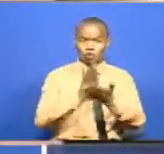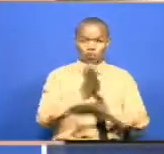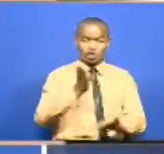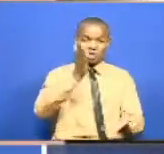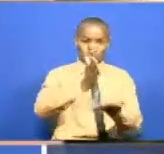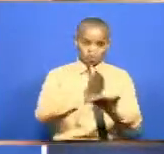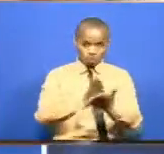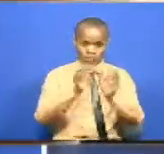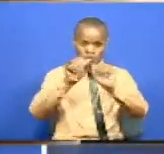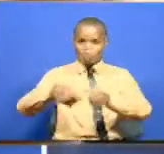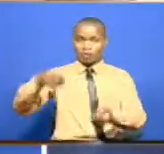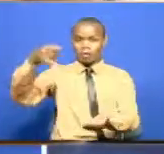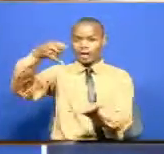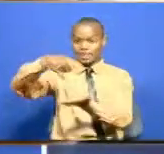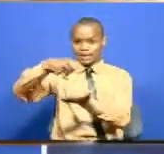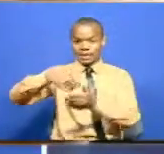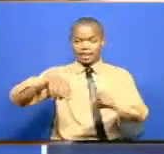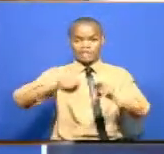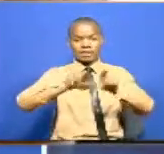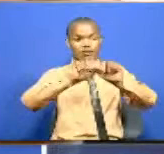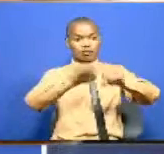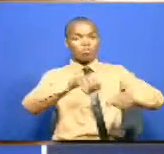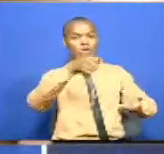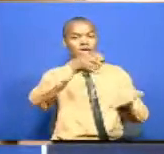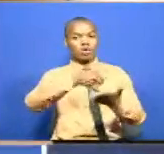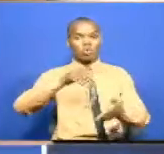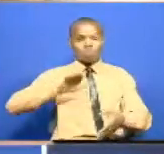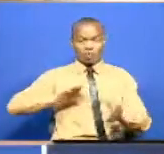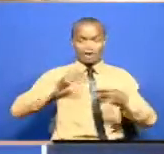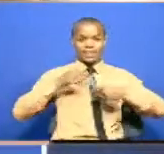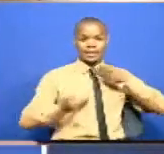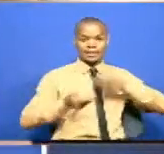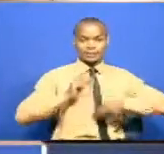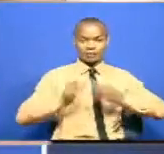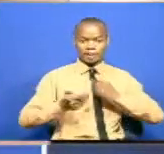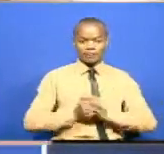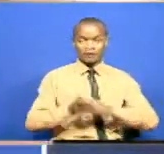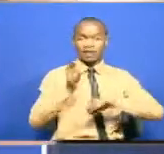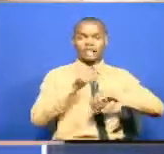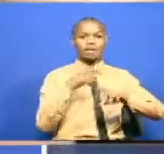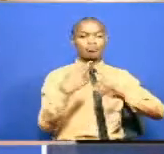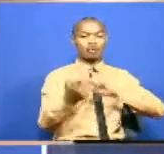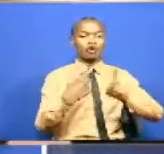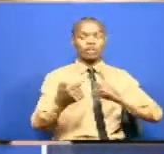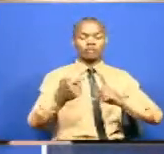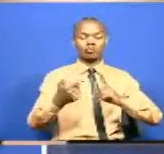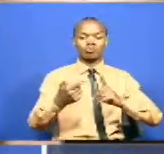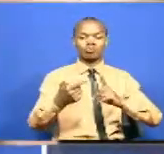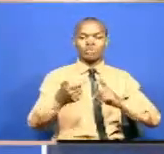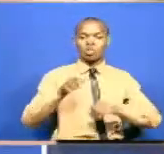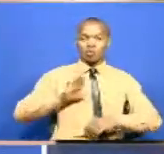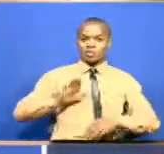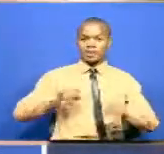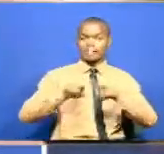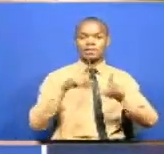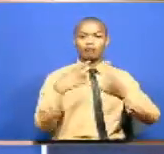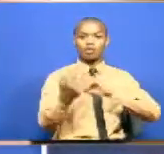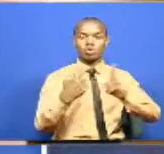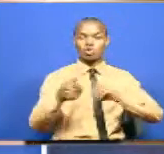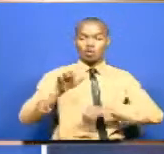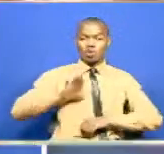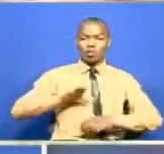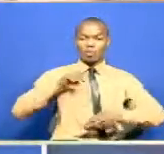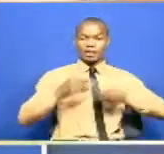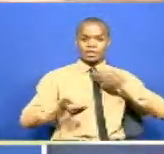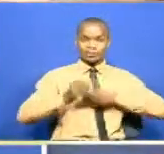on board. They are bringing women with disabilities on board. As you talk about women, let's talk about also women with disabilities in